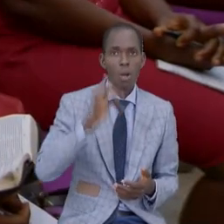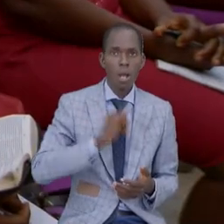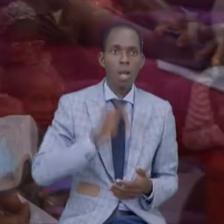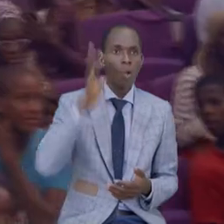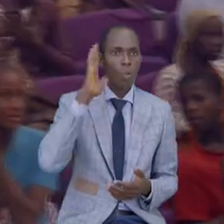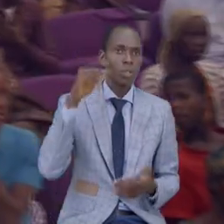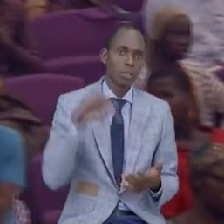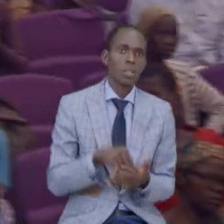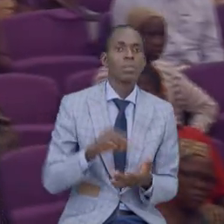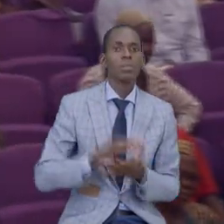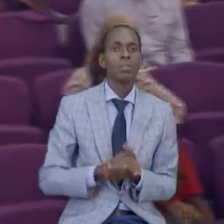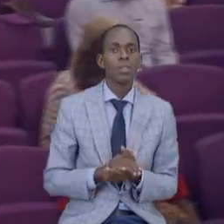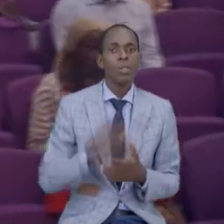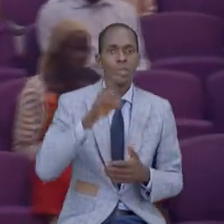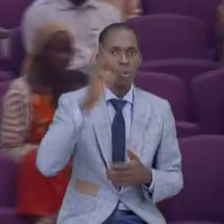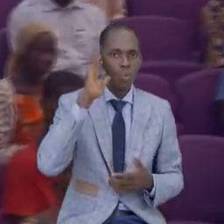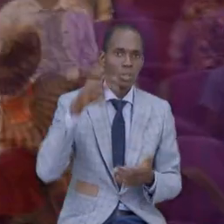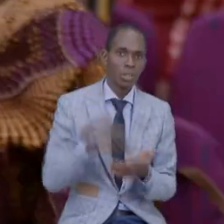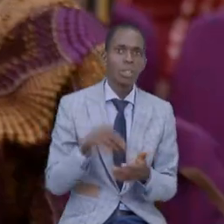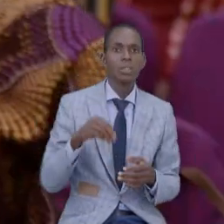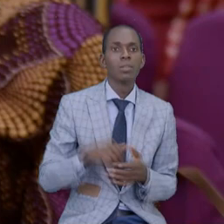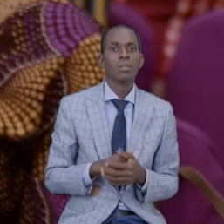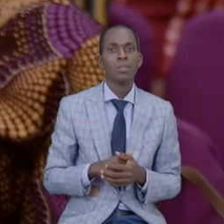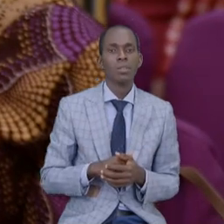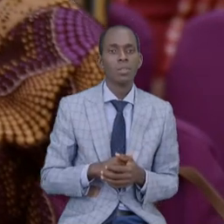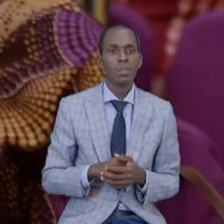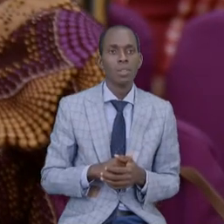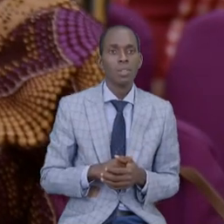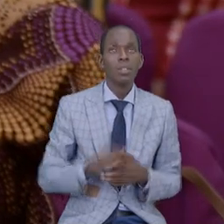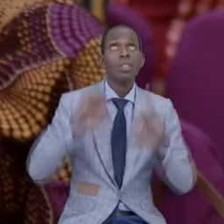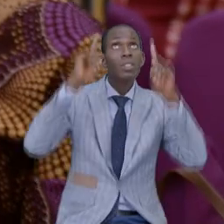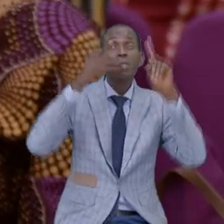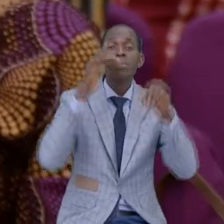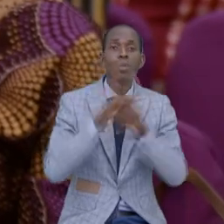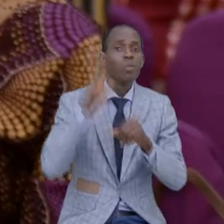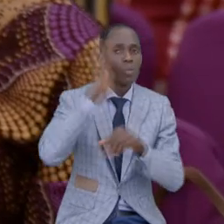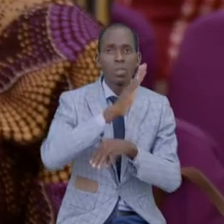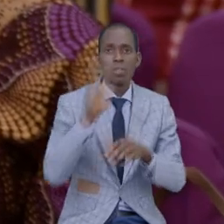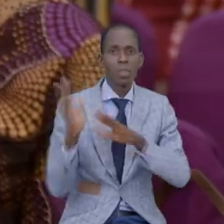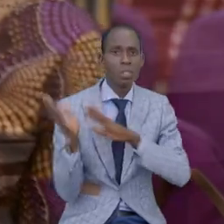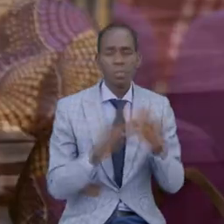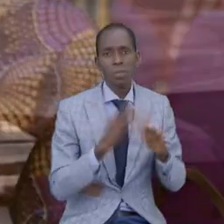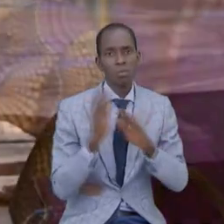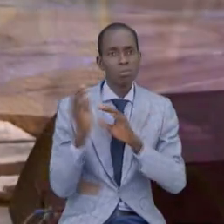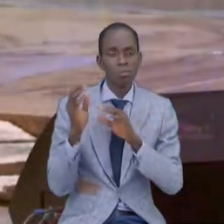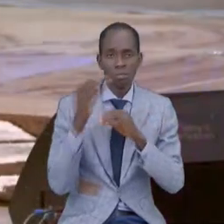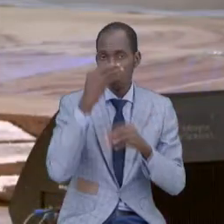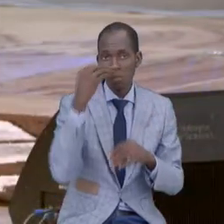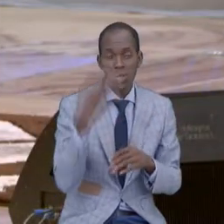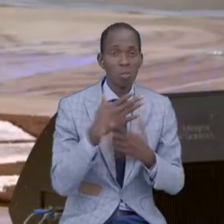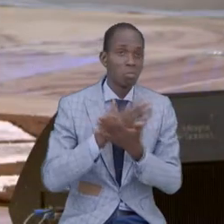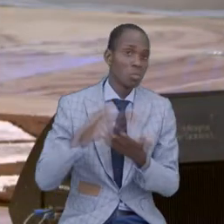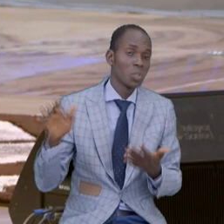stand. You will stand. He said, I will never leave you. I will never forsake you. And so we